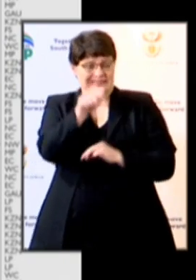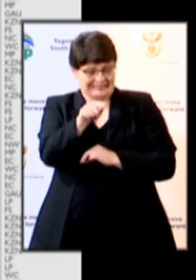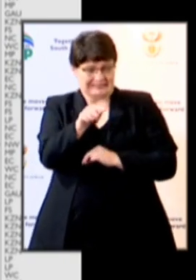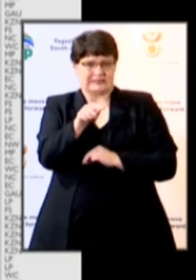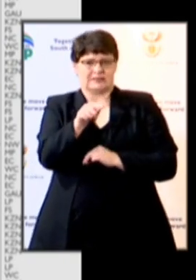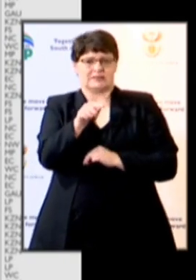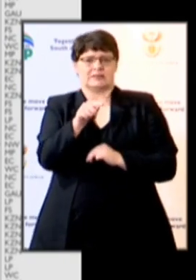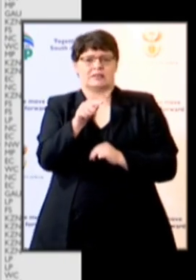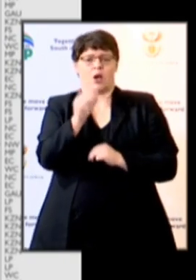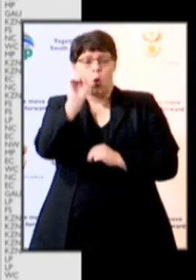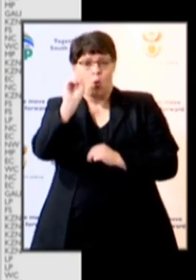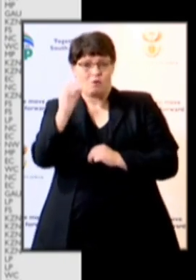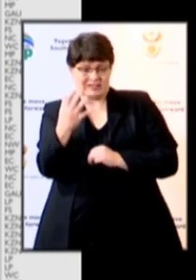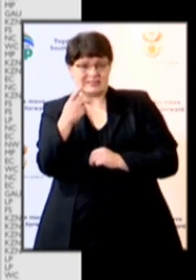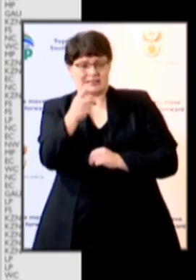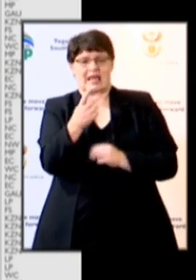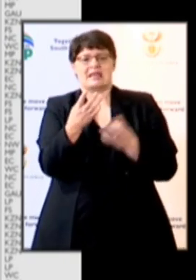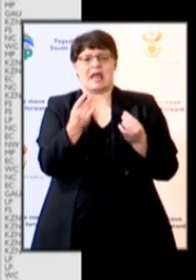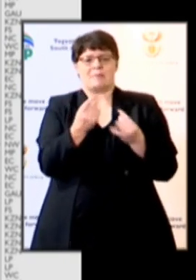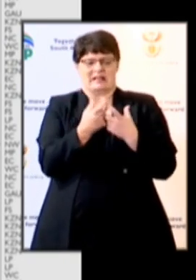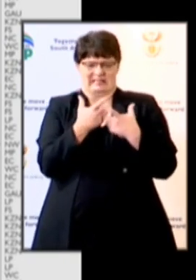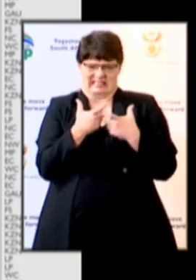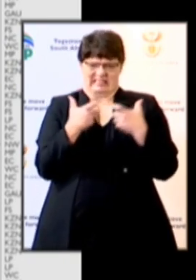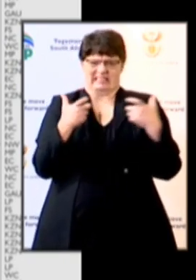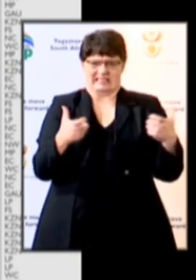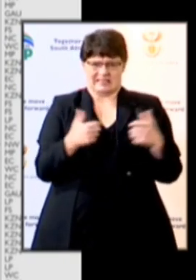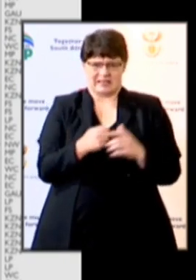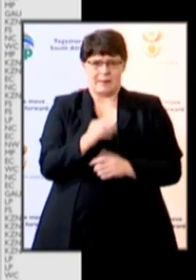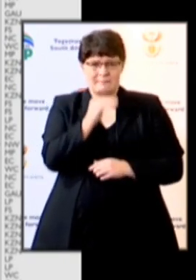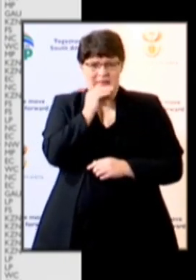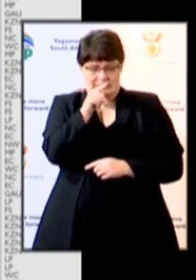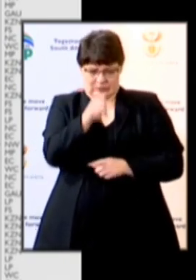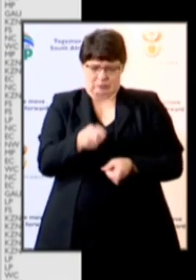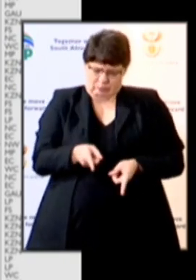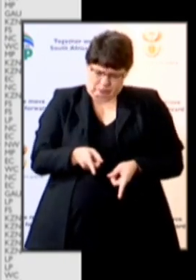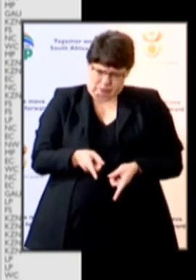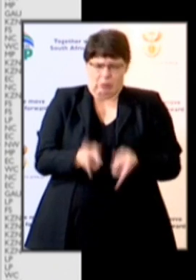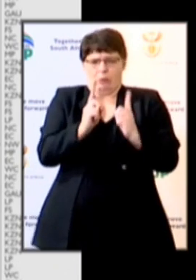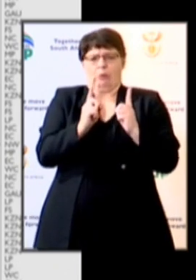biggest. We may say those are the epicenters.